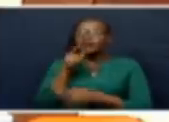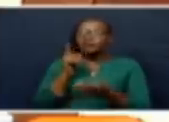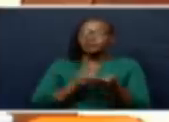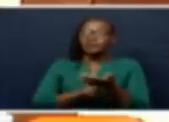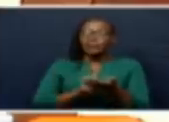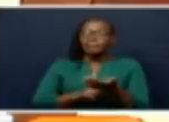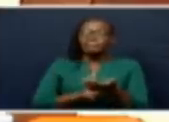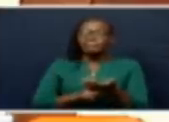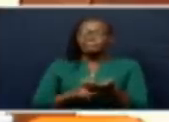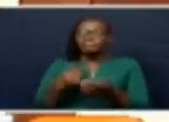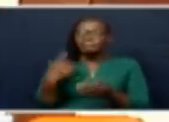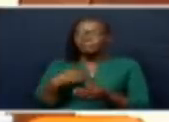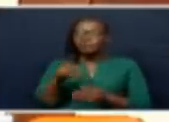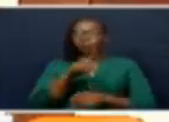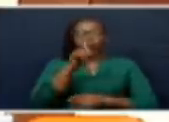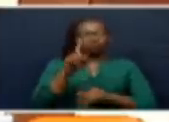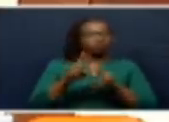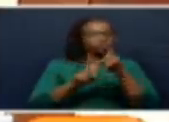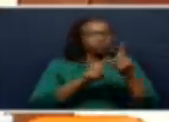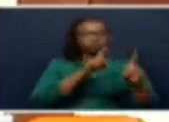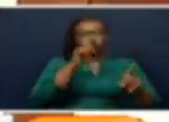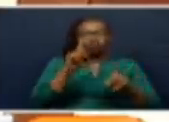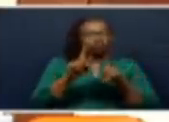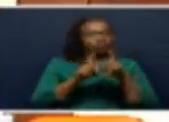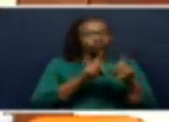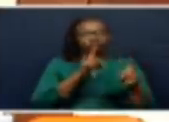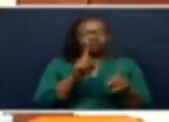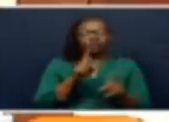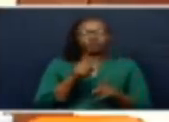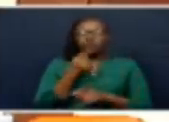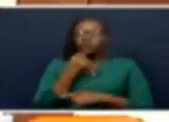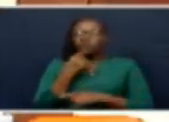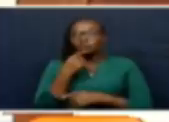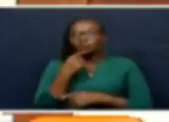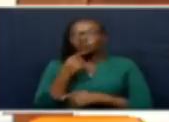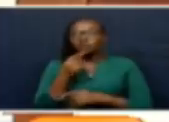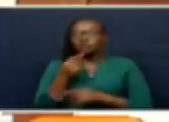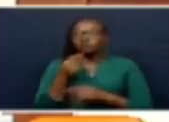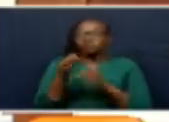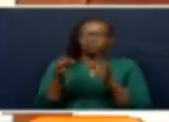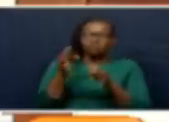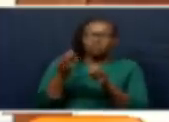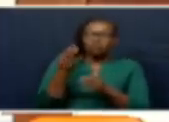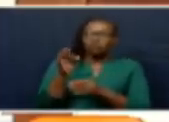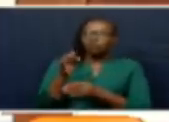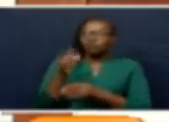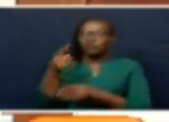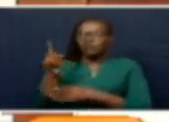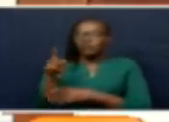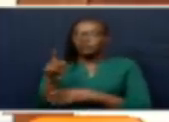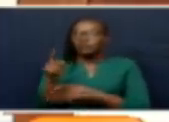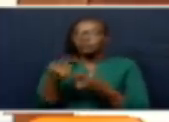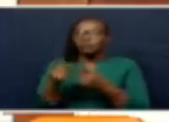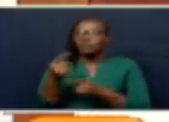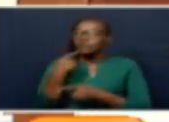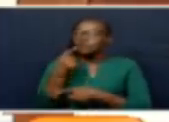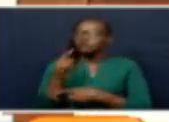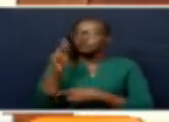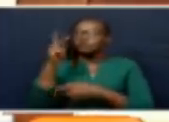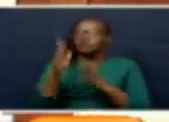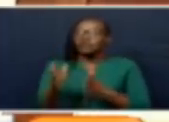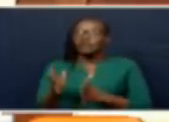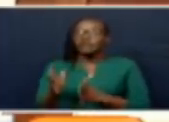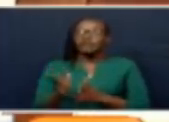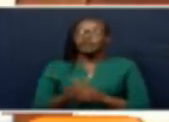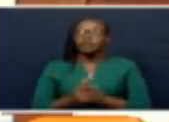Moi's legibility of having been elected sometimes back, I don't know which year was that. Yes. He told the Kenyans, whether he